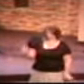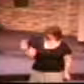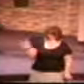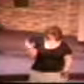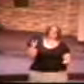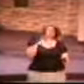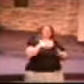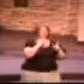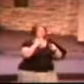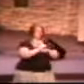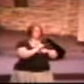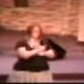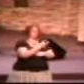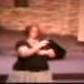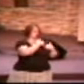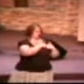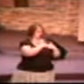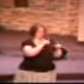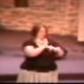faster.